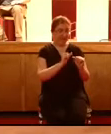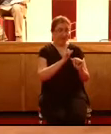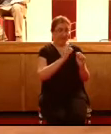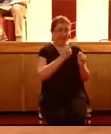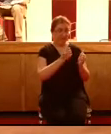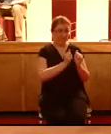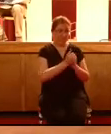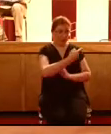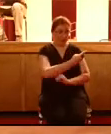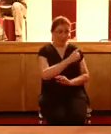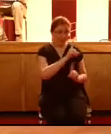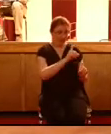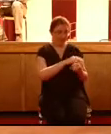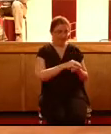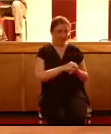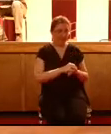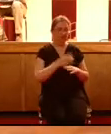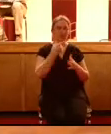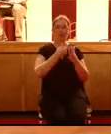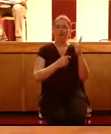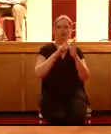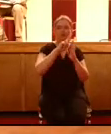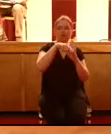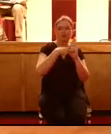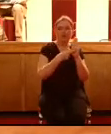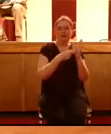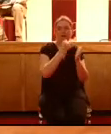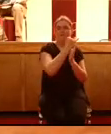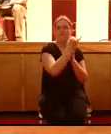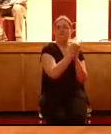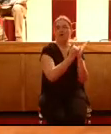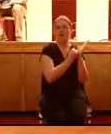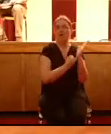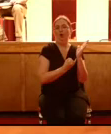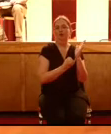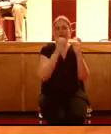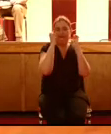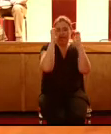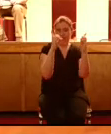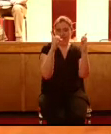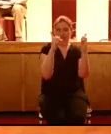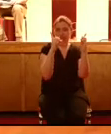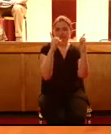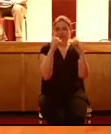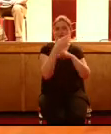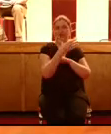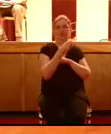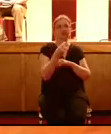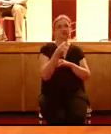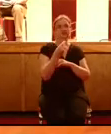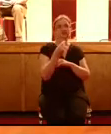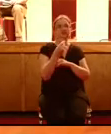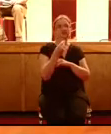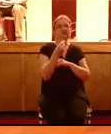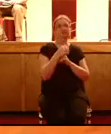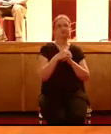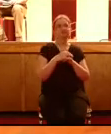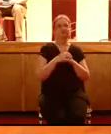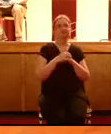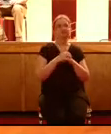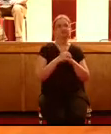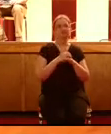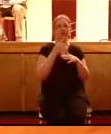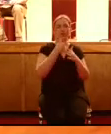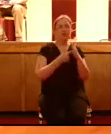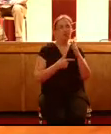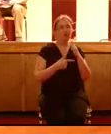Next question. What is the role of artists in education in Bradford County school system, and to what extent are you willing to commit to its